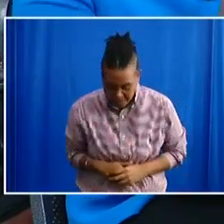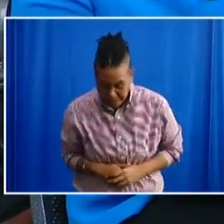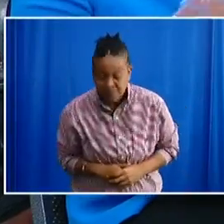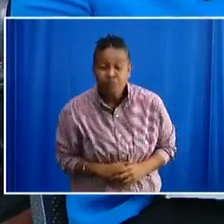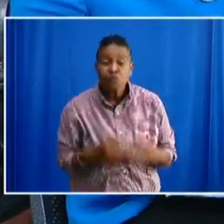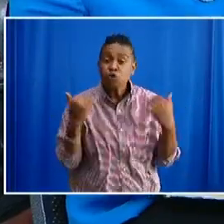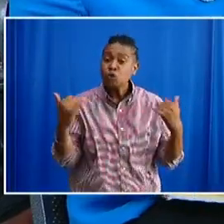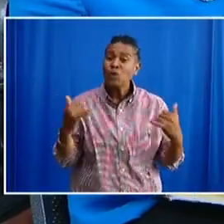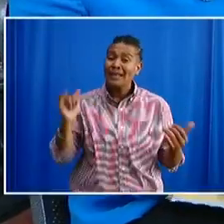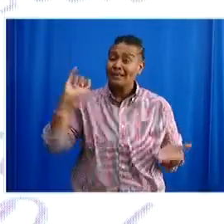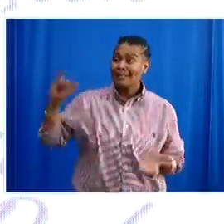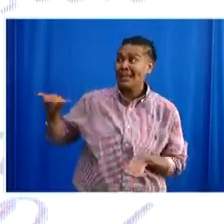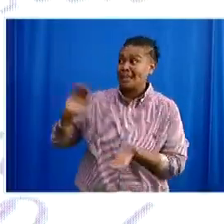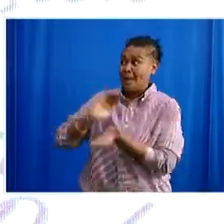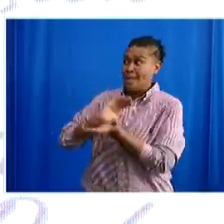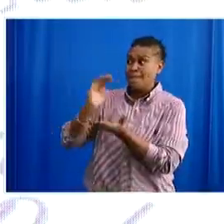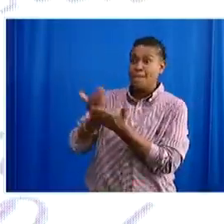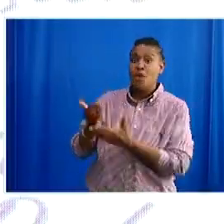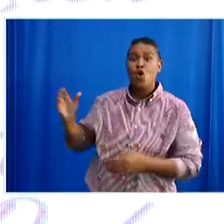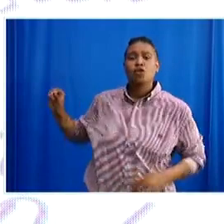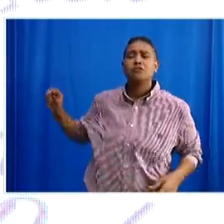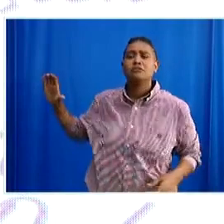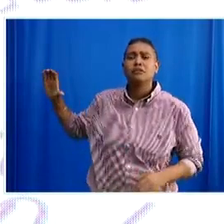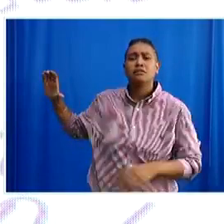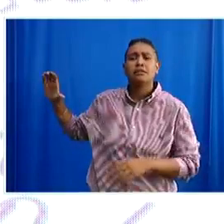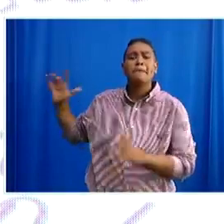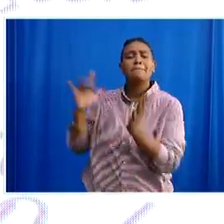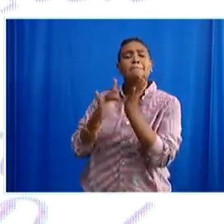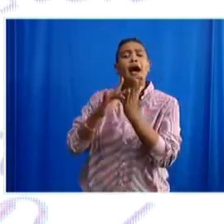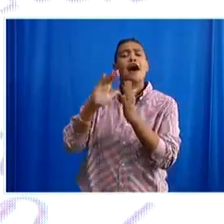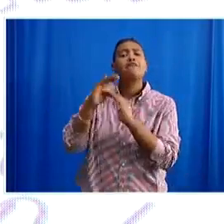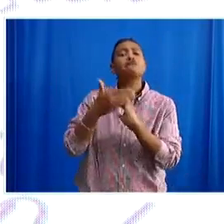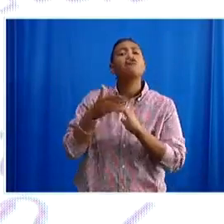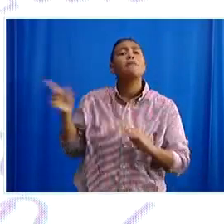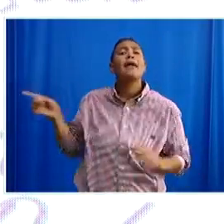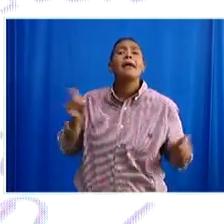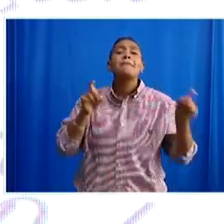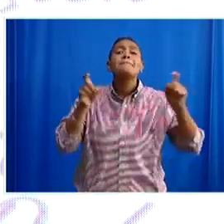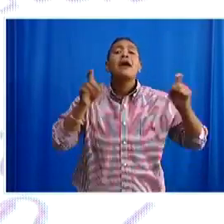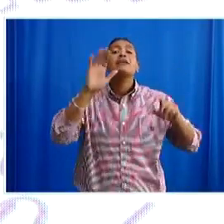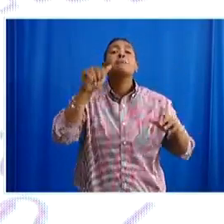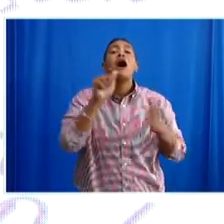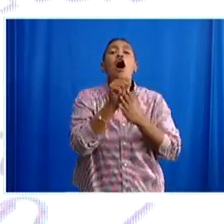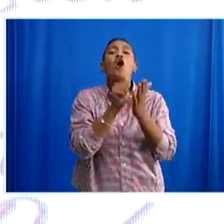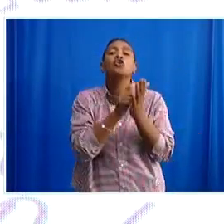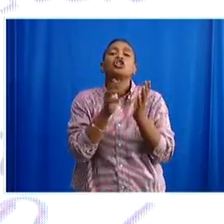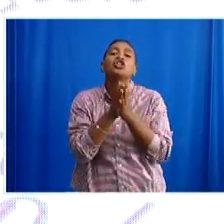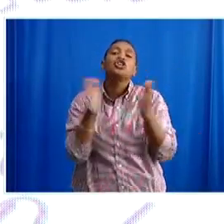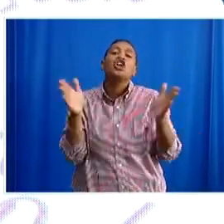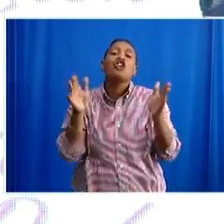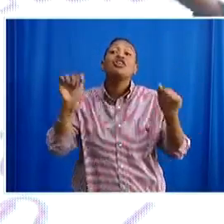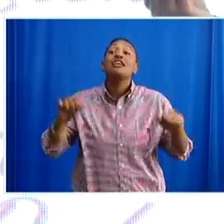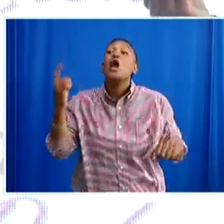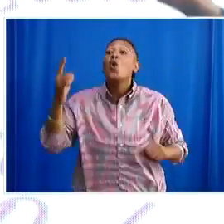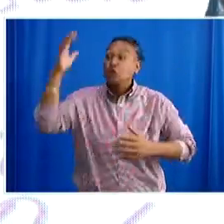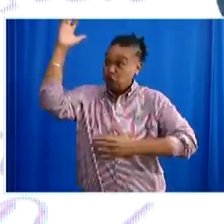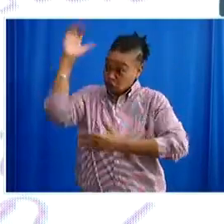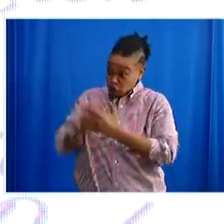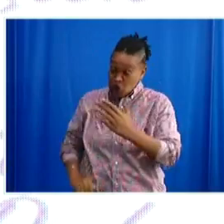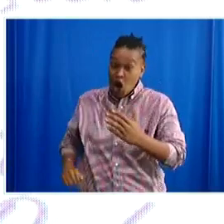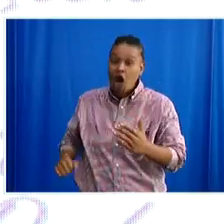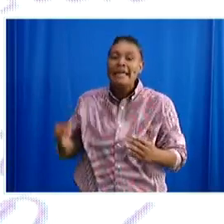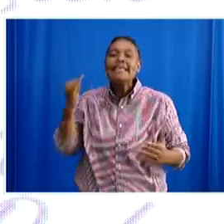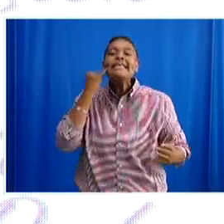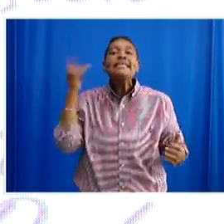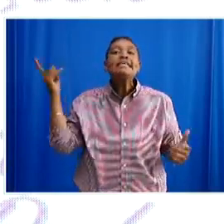Today, that sum sits in an account at the Bank of Jamaica being managed by the Accountant General and can only be drawn in the event